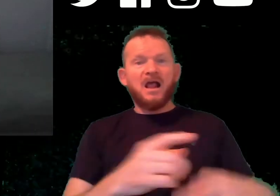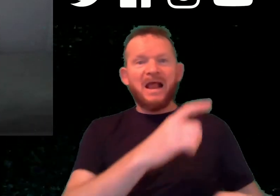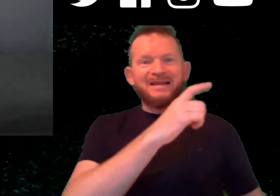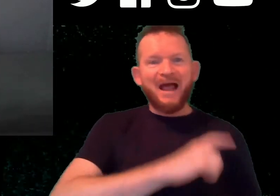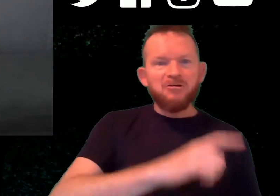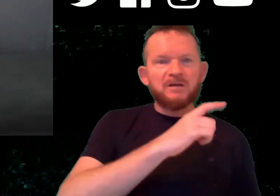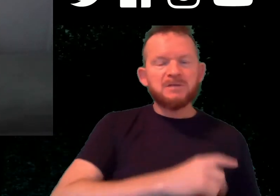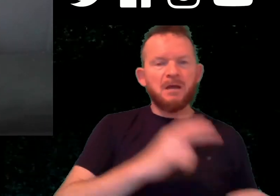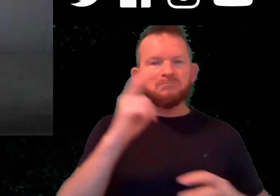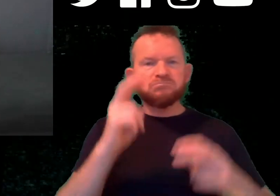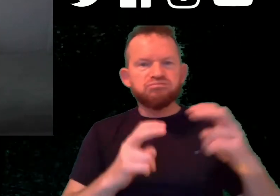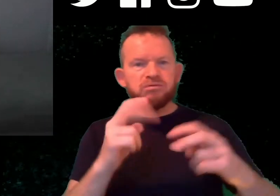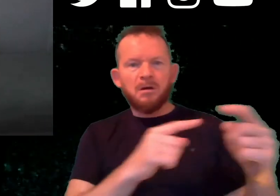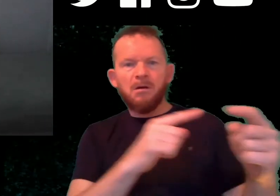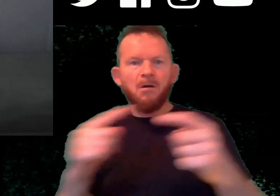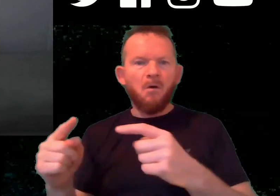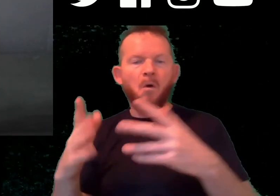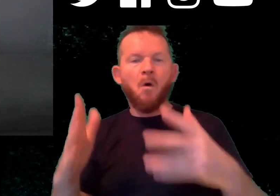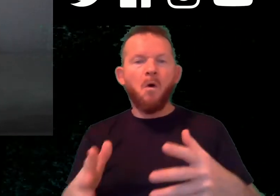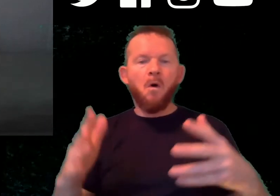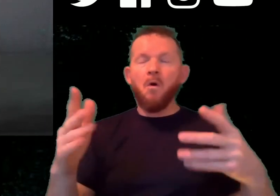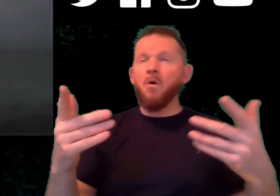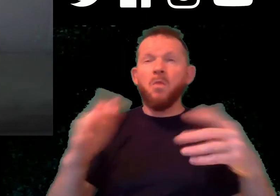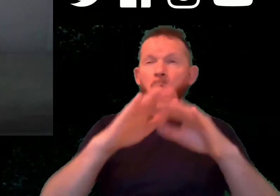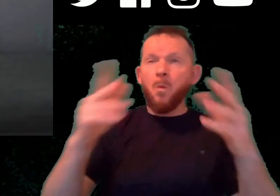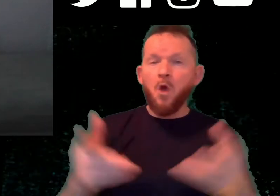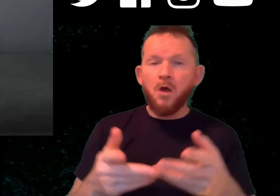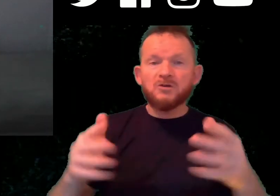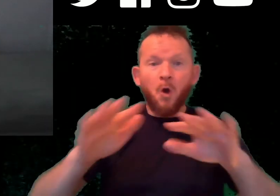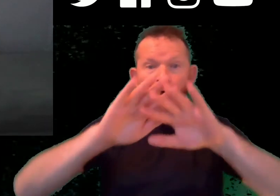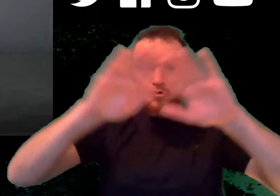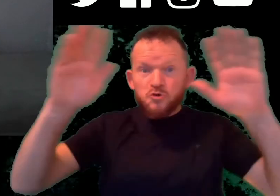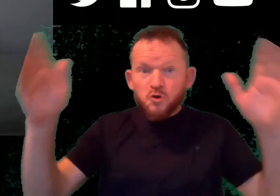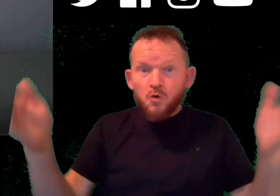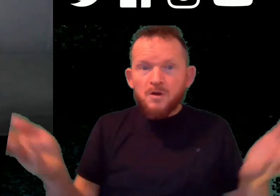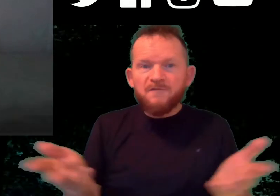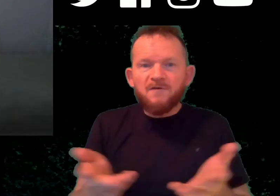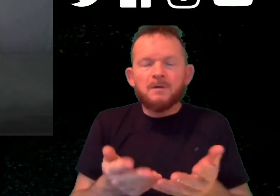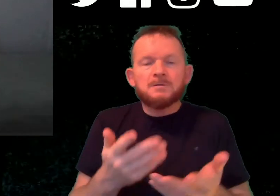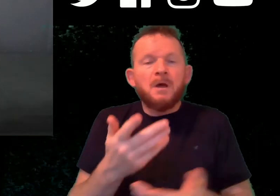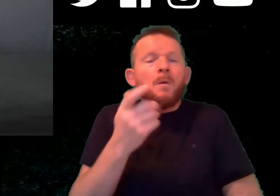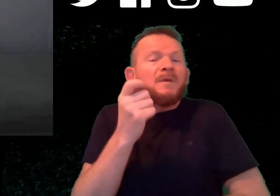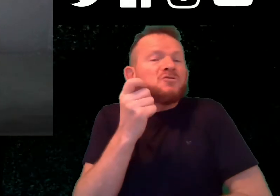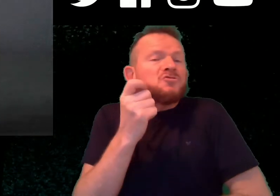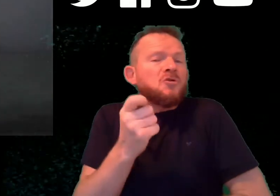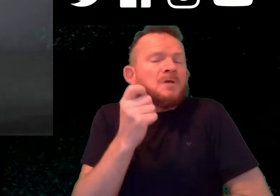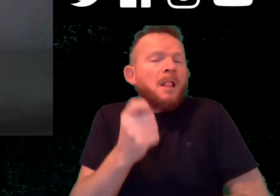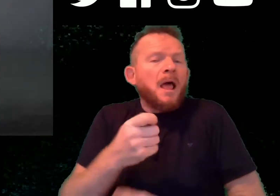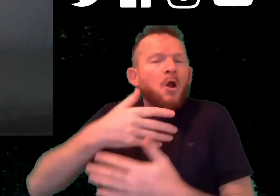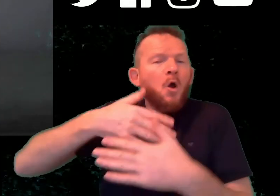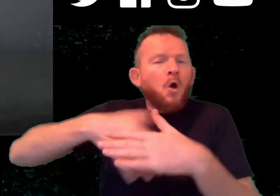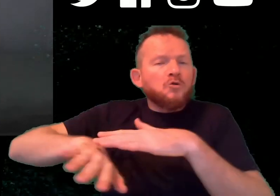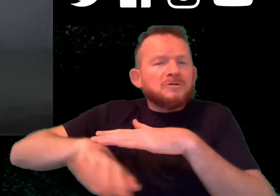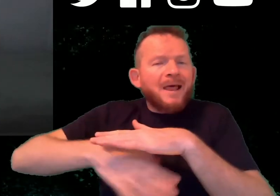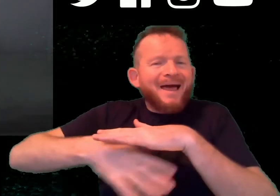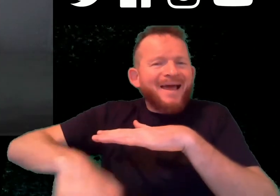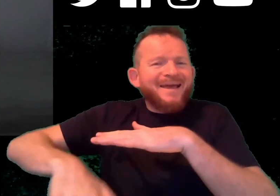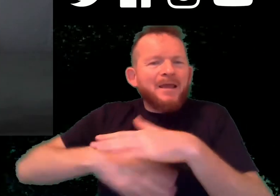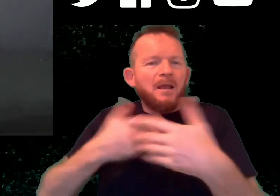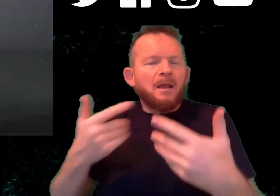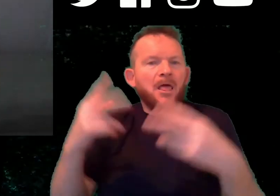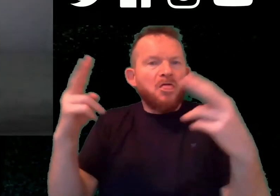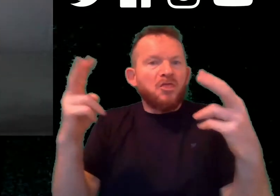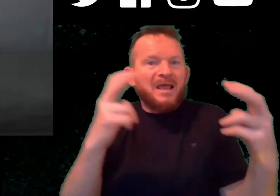resistance could be another character, a collective of characters, a whole world or universe if you wanted it to be, or it could be something more subtle like an